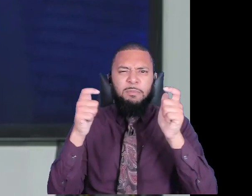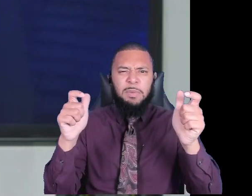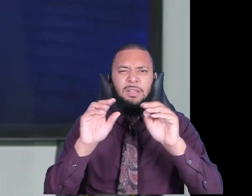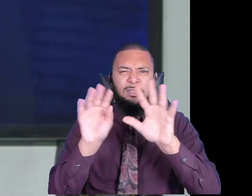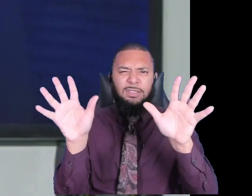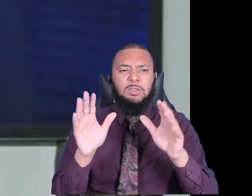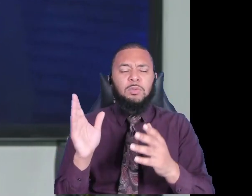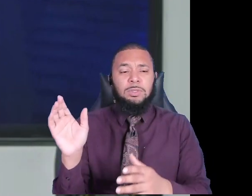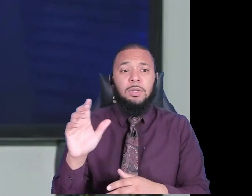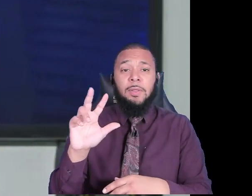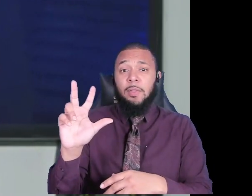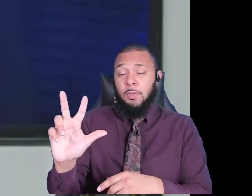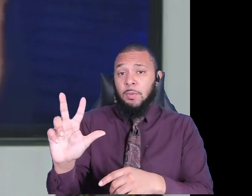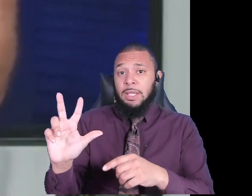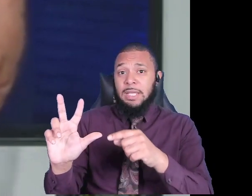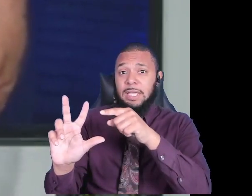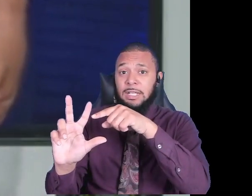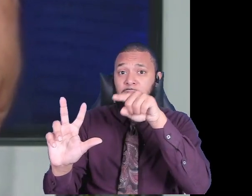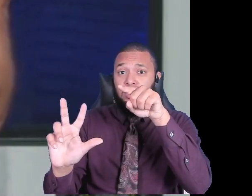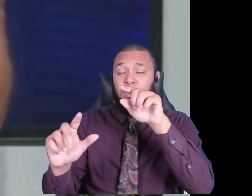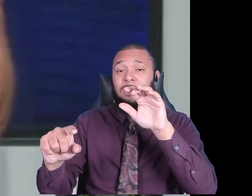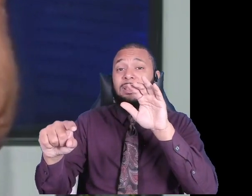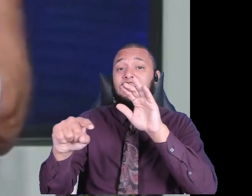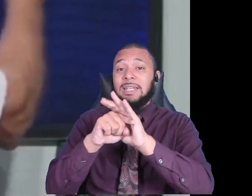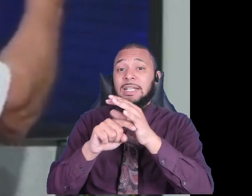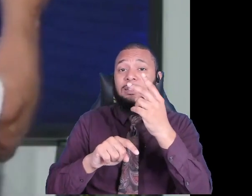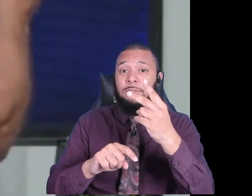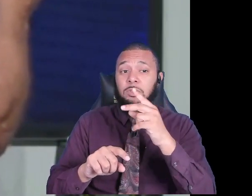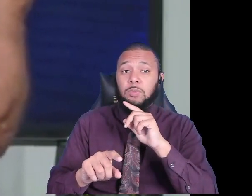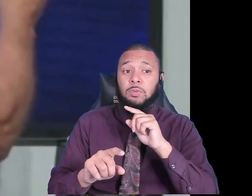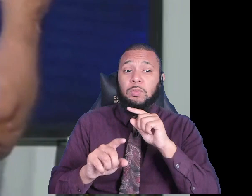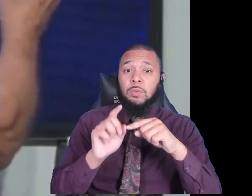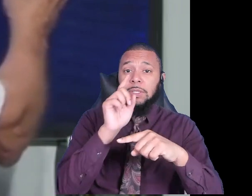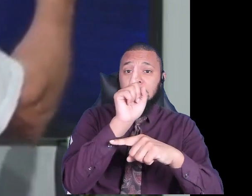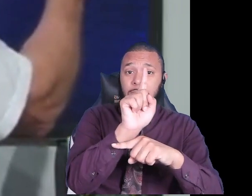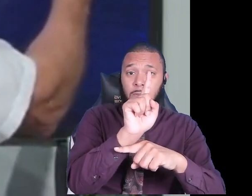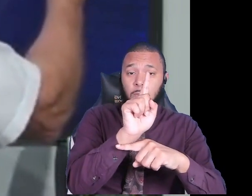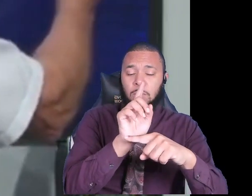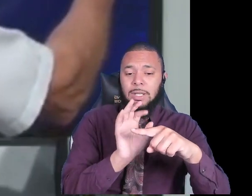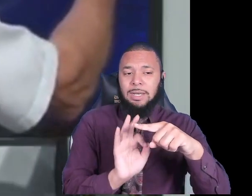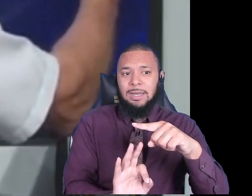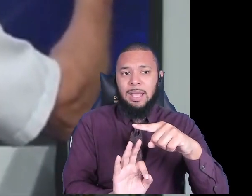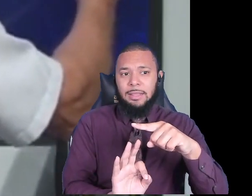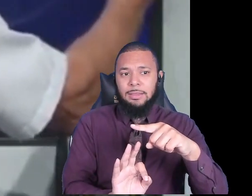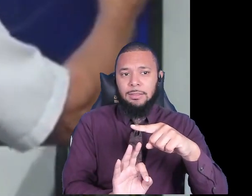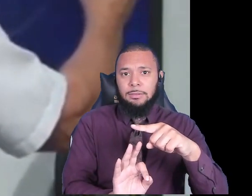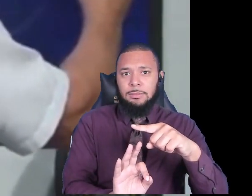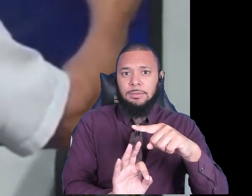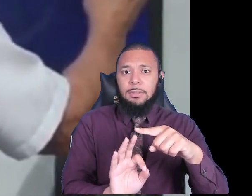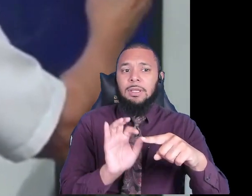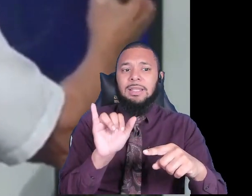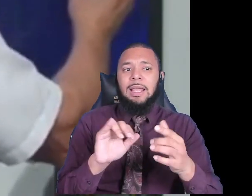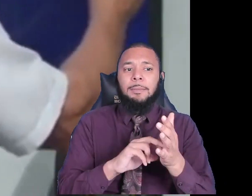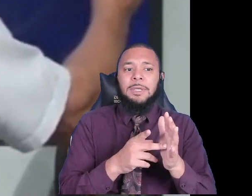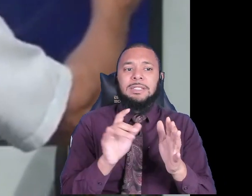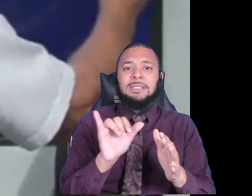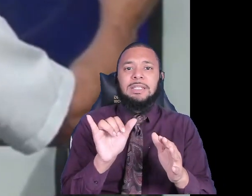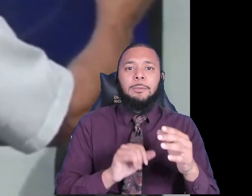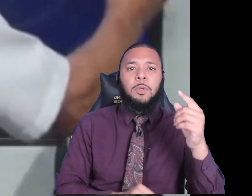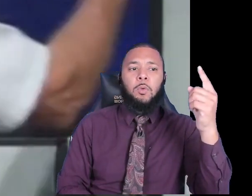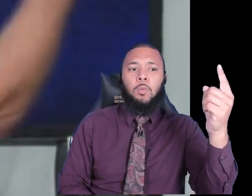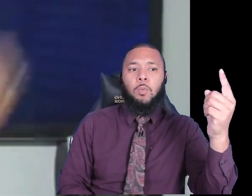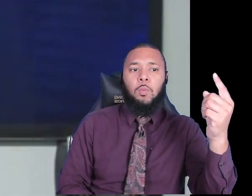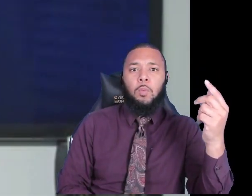see it. 3 to the negative 2 is 1/9, which is the same thing as